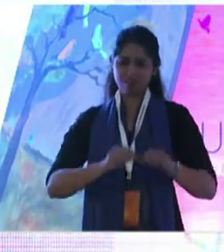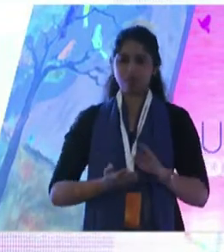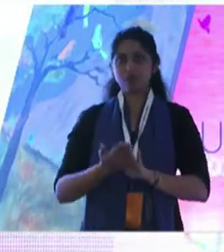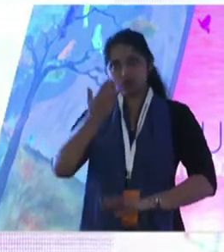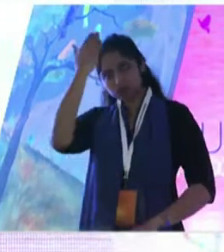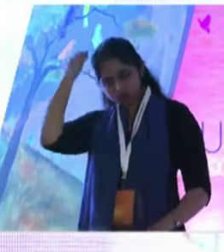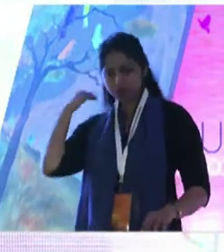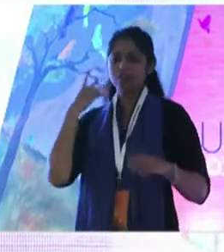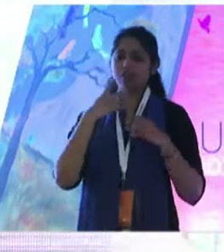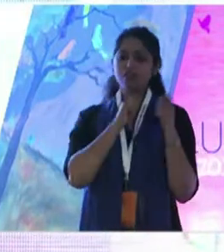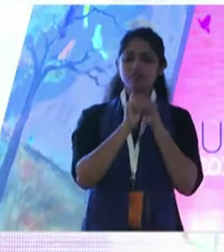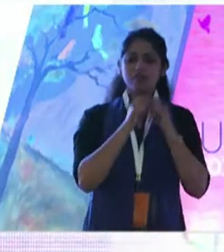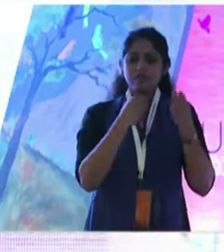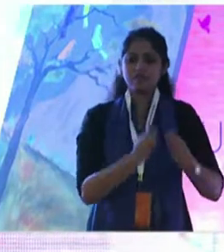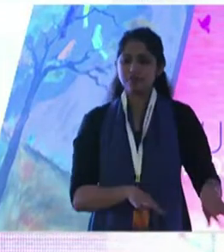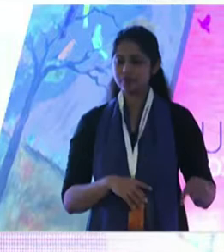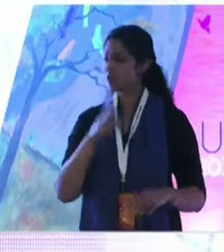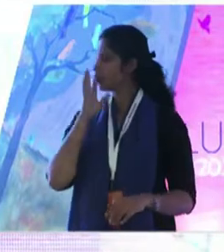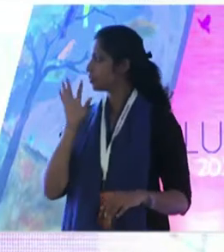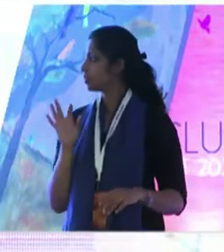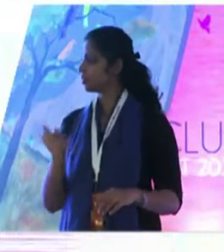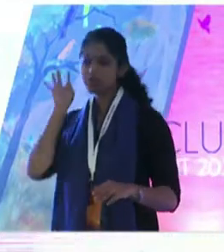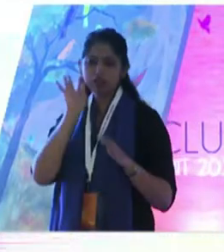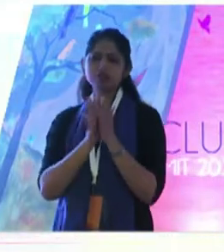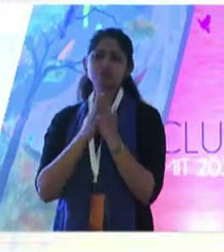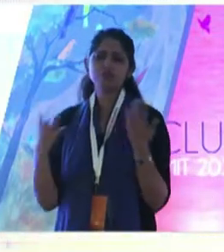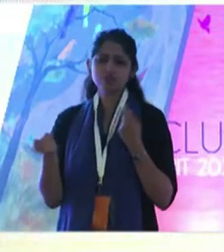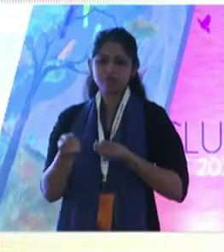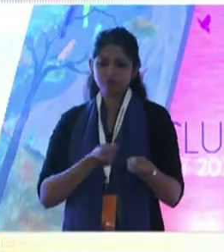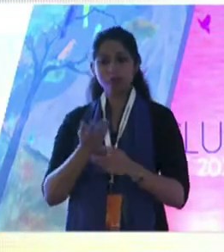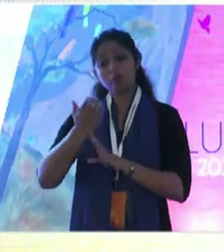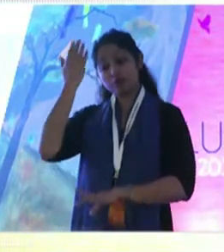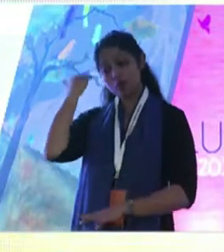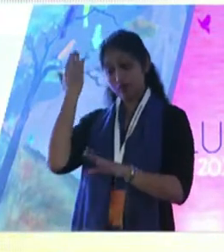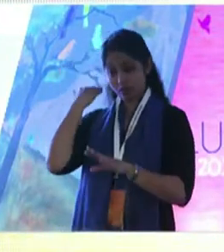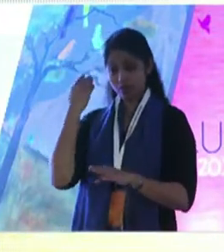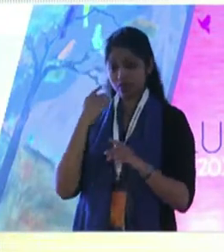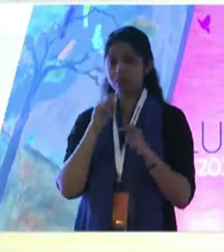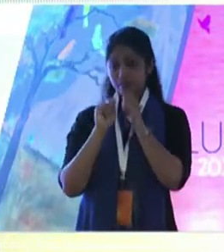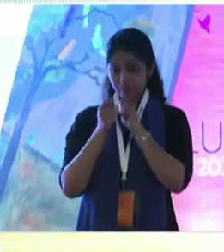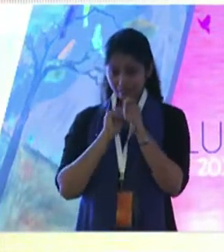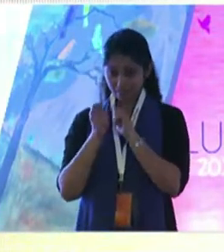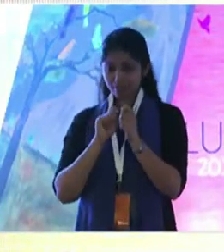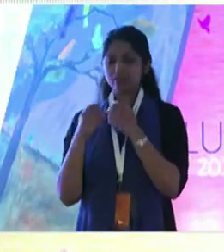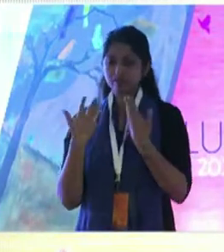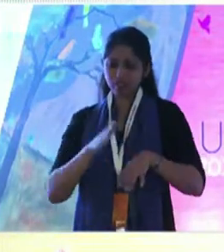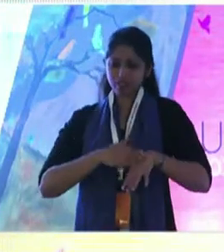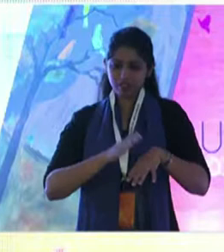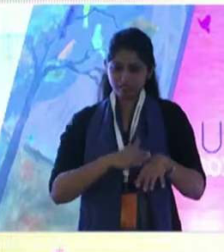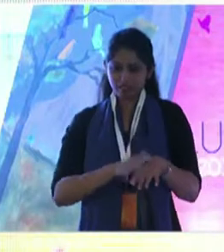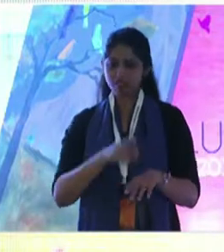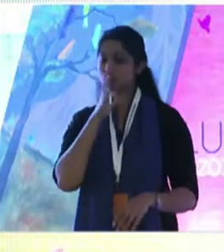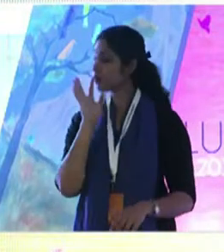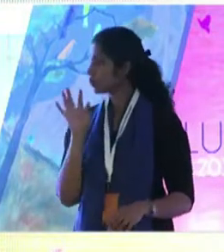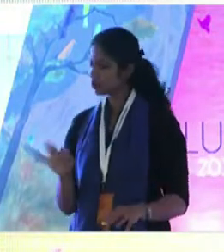we are wordsmiths in instant news business. So I don't know whether literature has anything much to do with it, but thank you